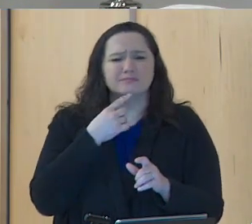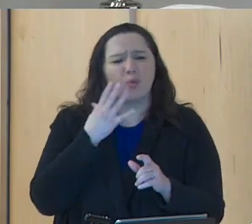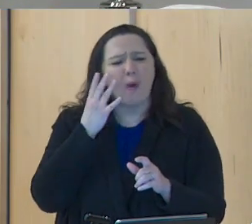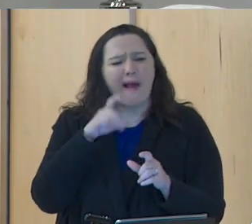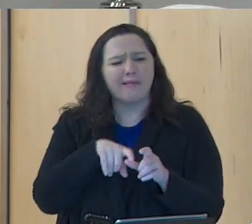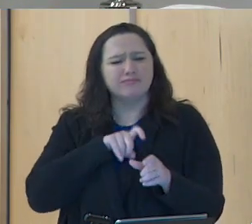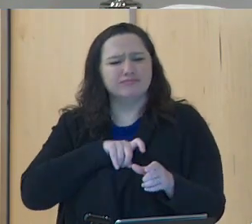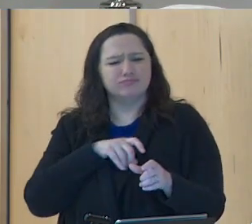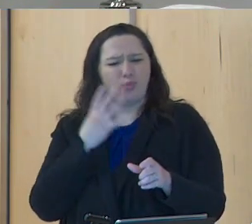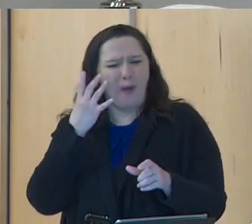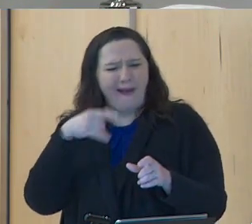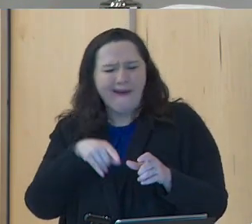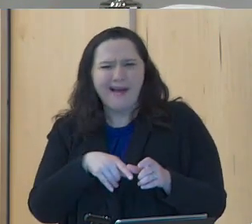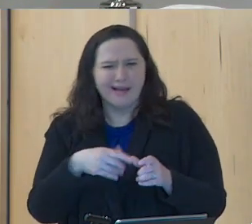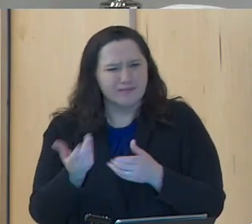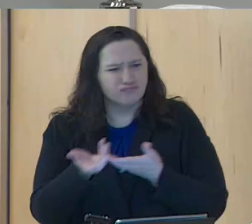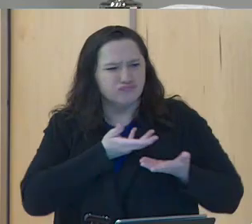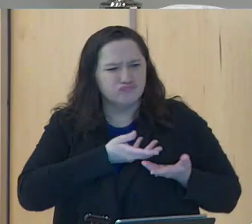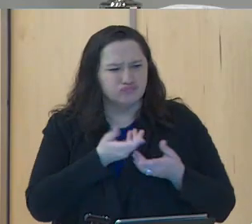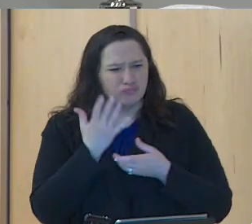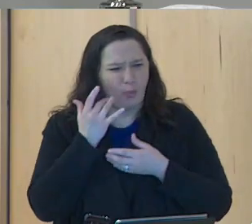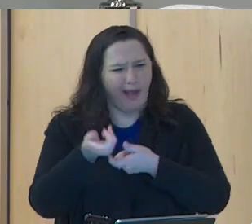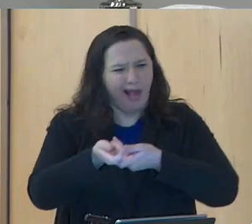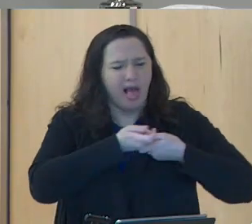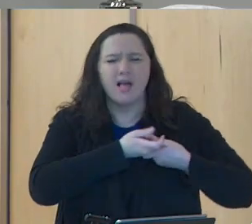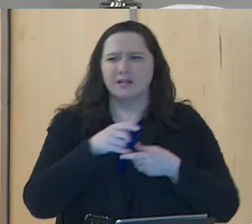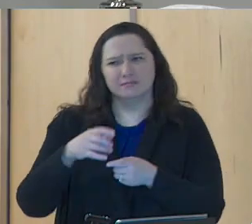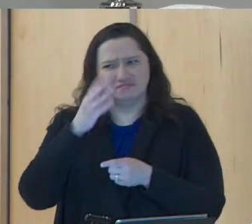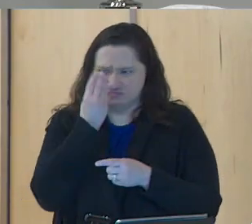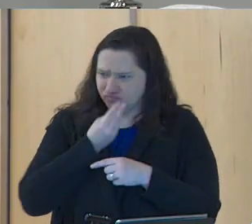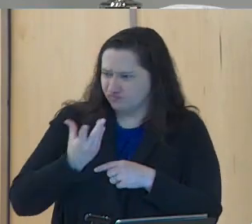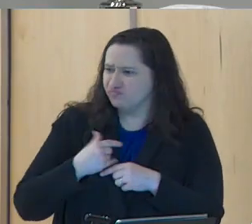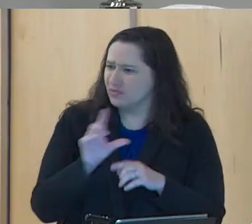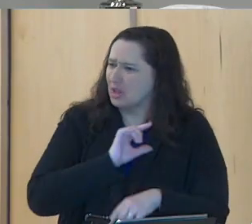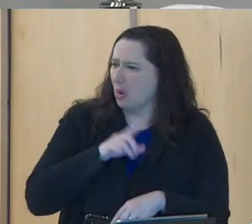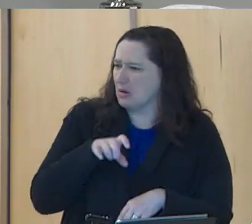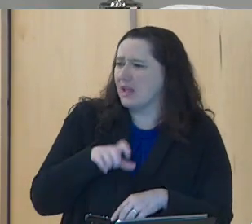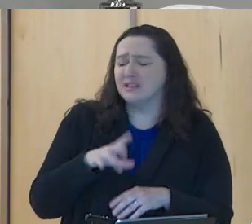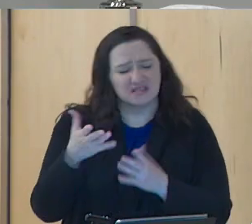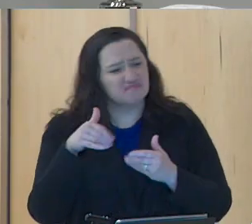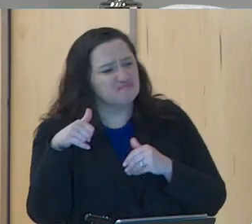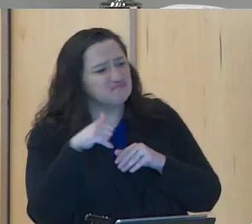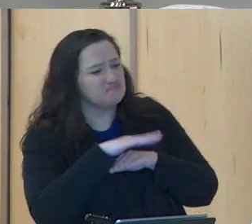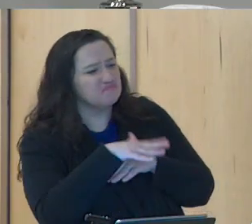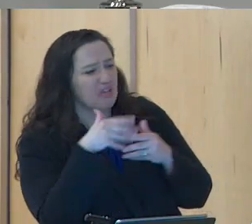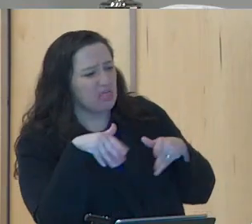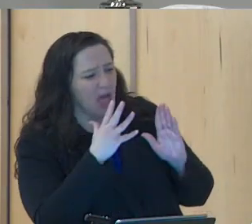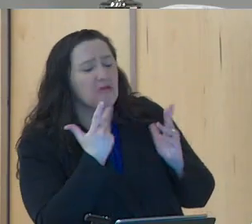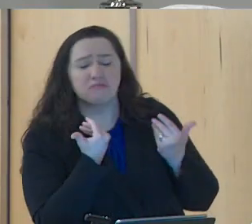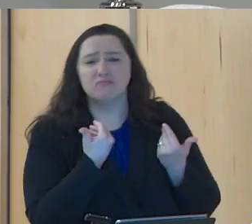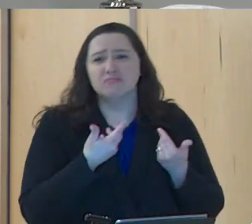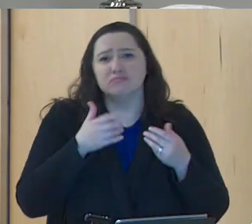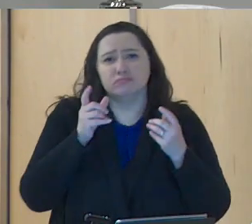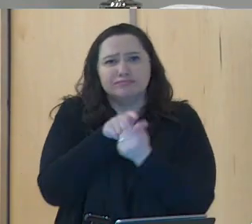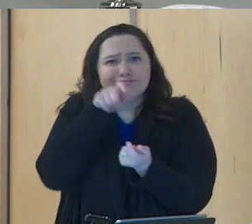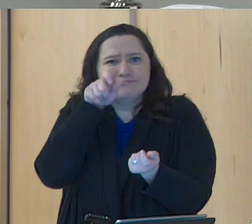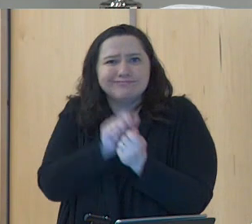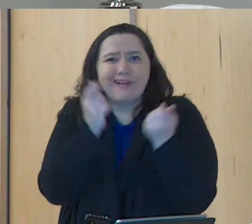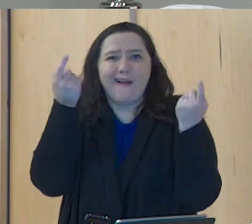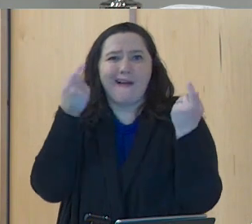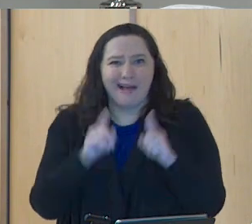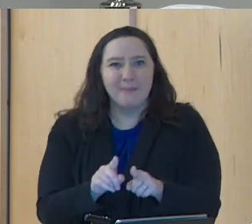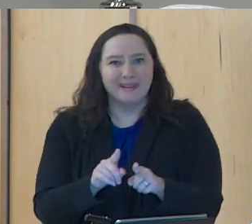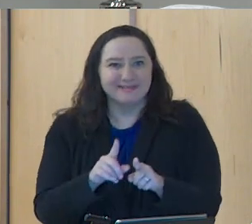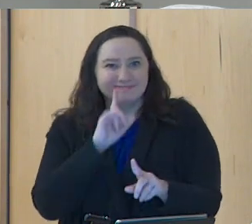that colt? You simply tell them the Lord needs it, and they'll send it right with you. And that's exactly